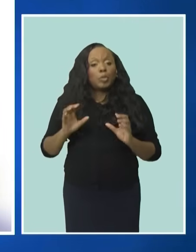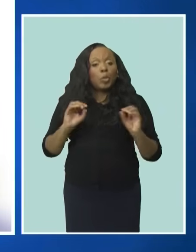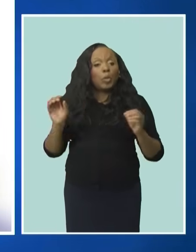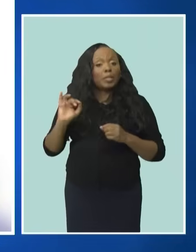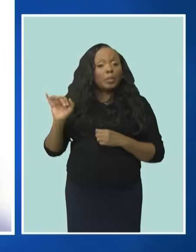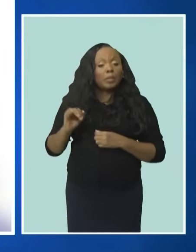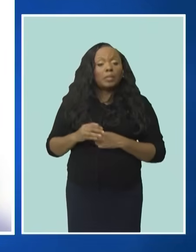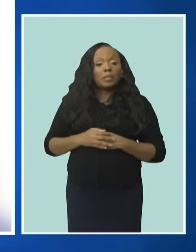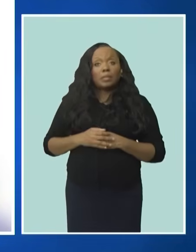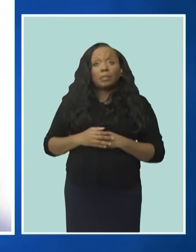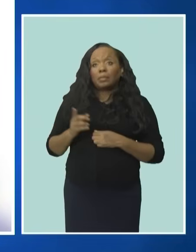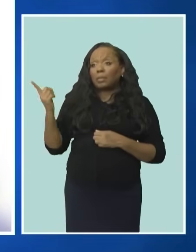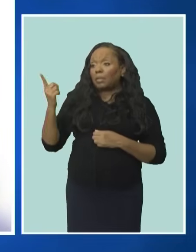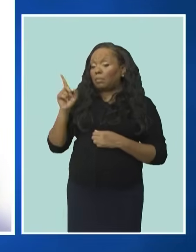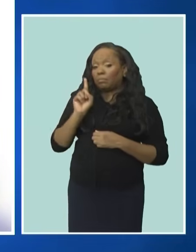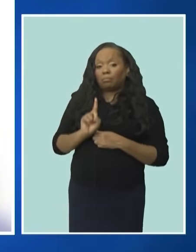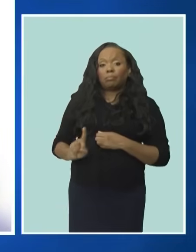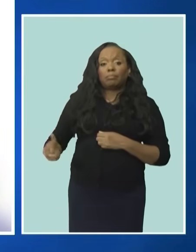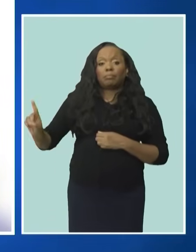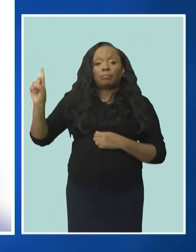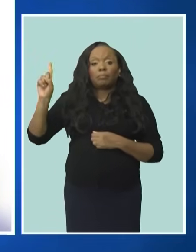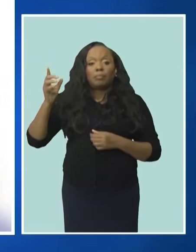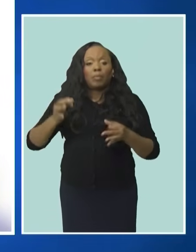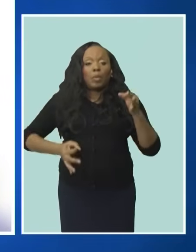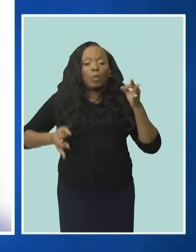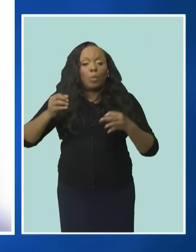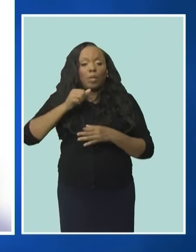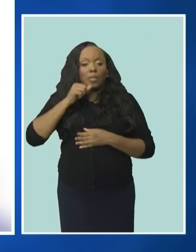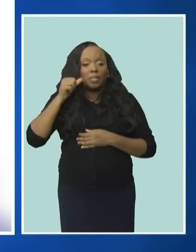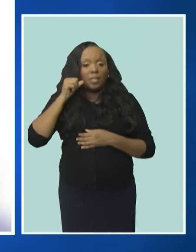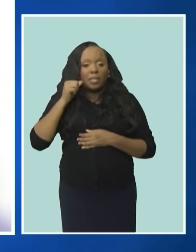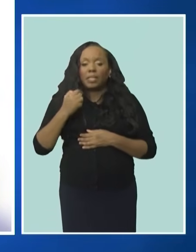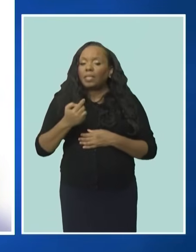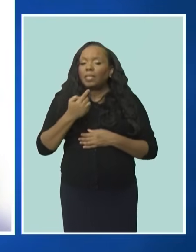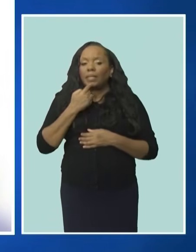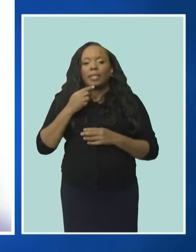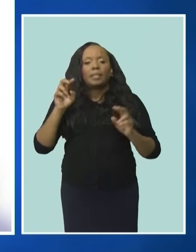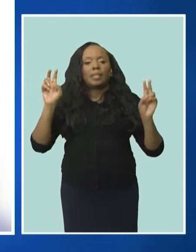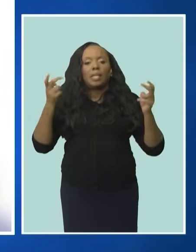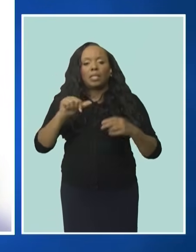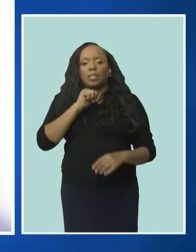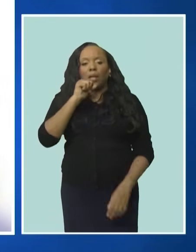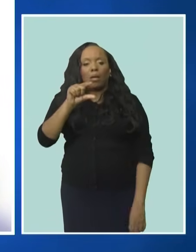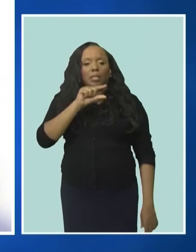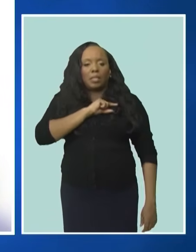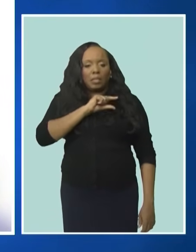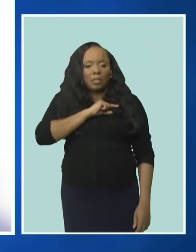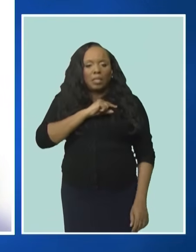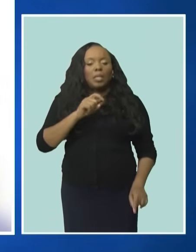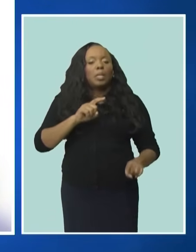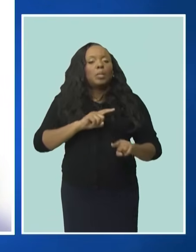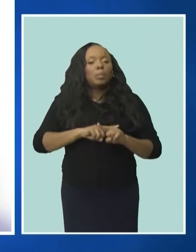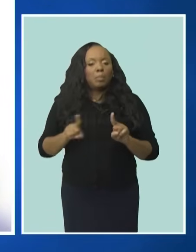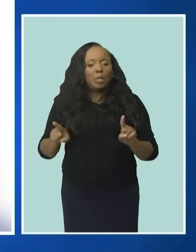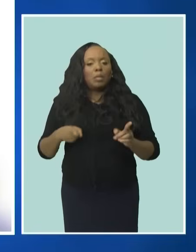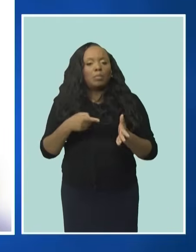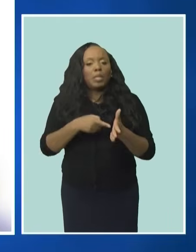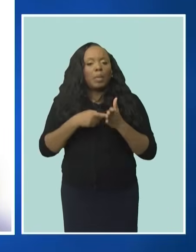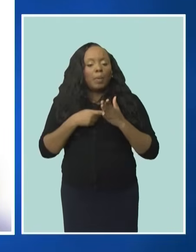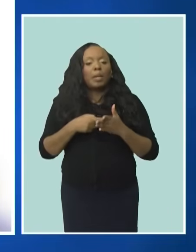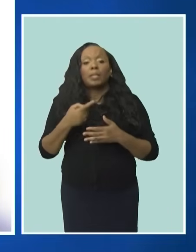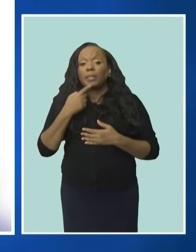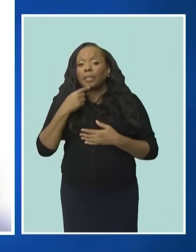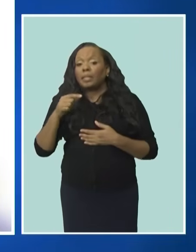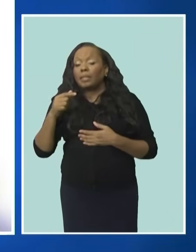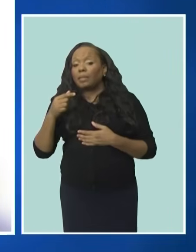Smith-Wooding appeared before Magistrate Manila Renee in the District A Criminal Court No. 2 yesterday. He pleaded not guilty to the traffic offences,